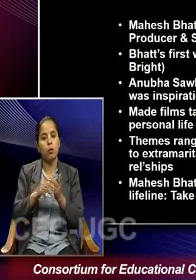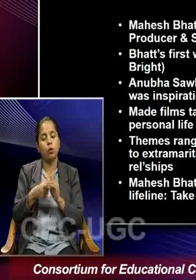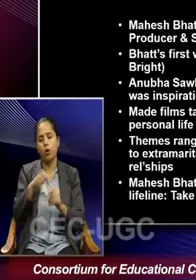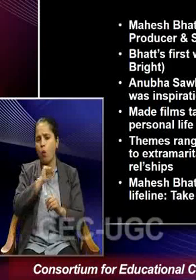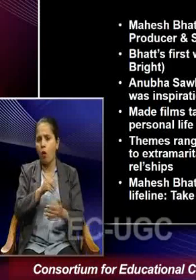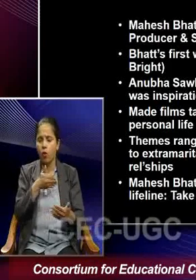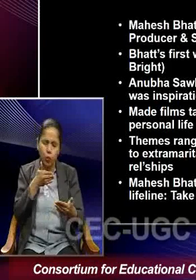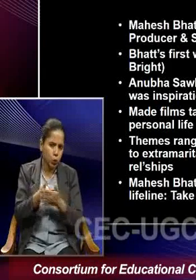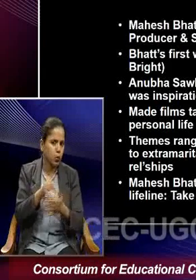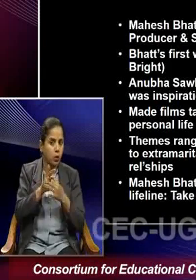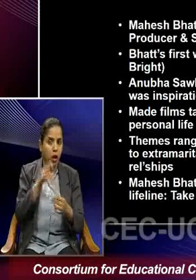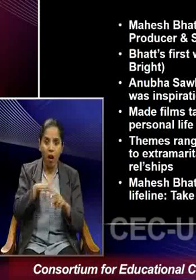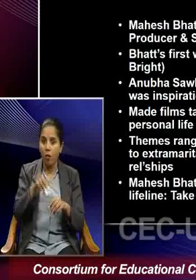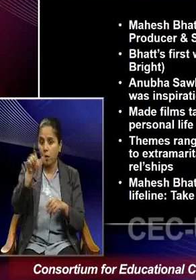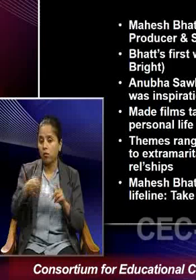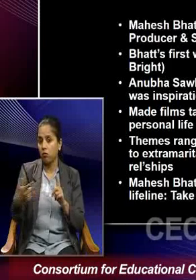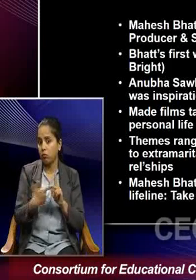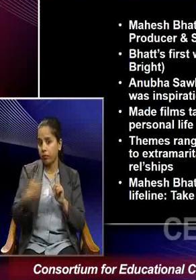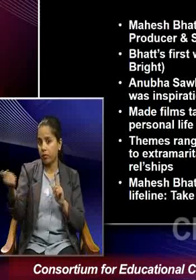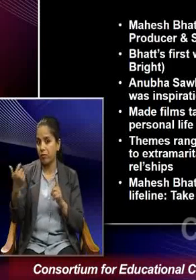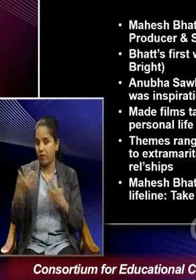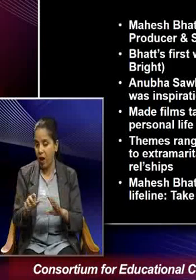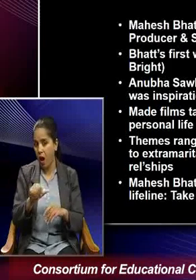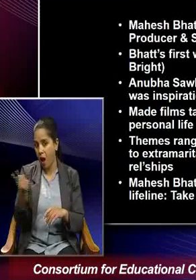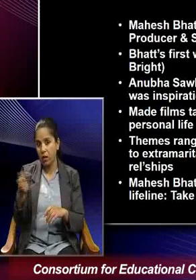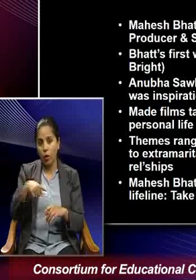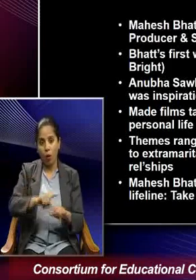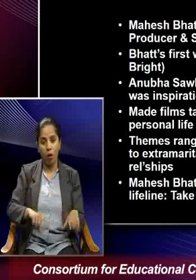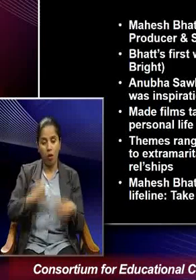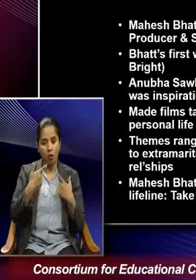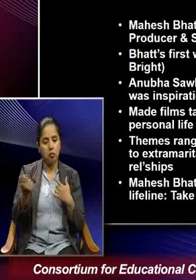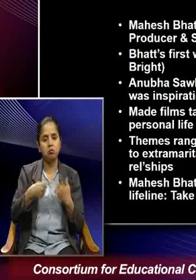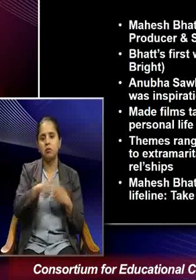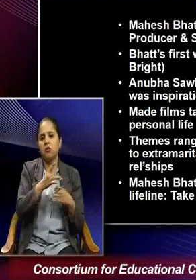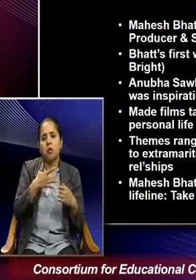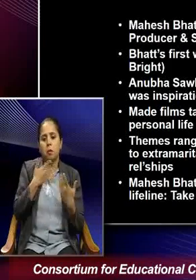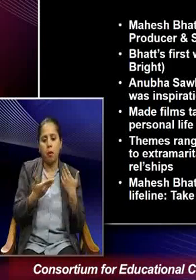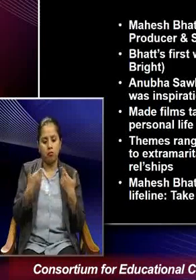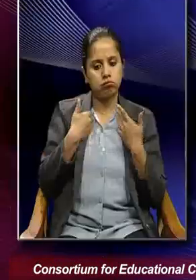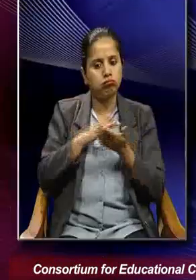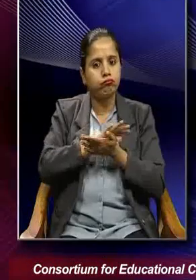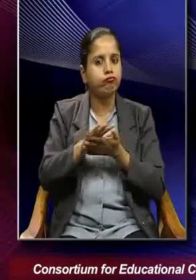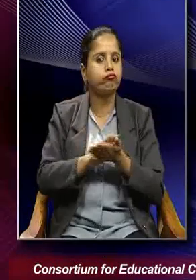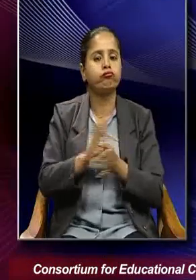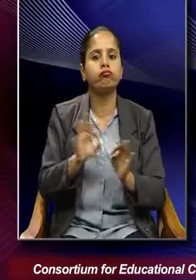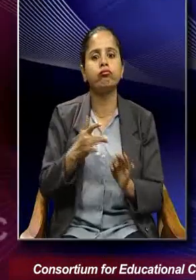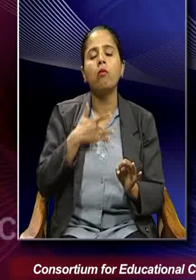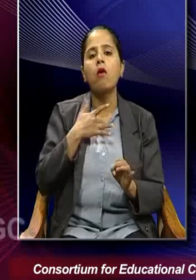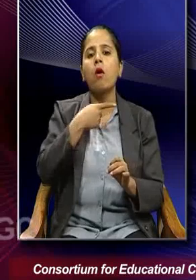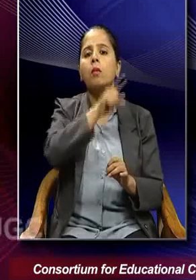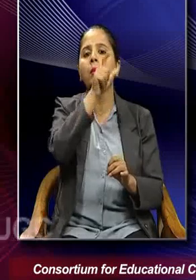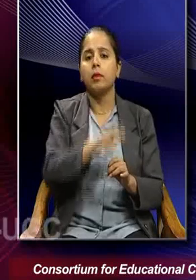that way, and if you take away U.G. Krishnamurti from his life, then he will be empty. So this is the